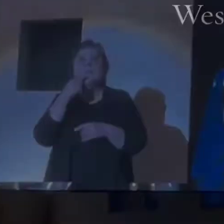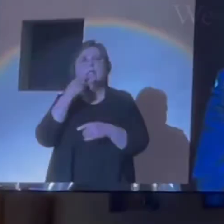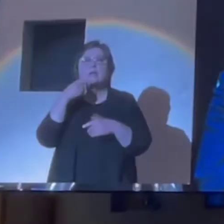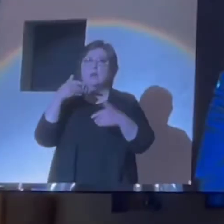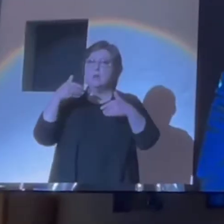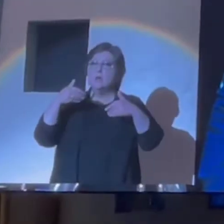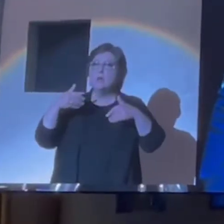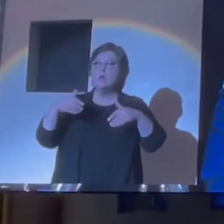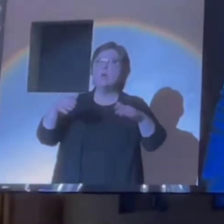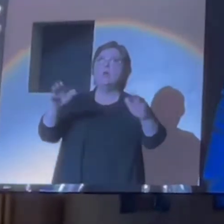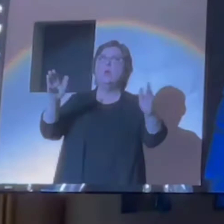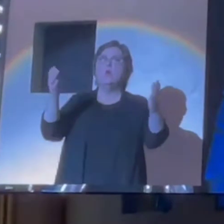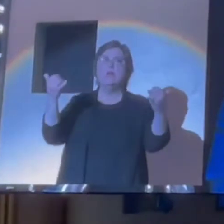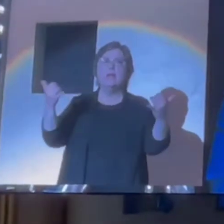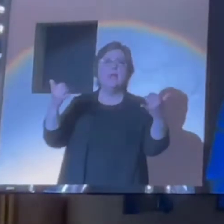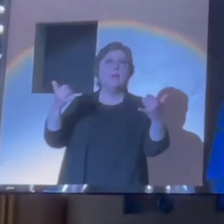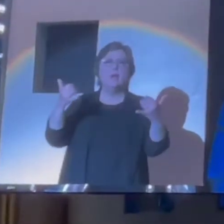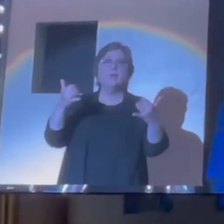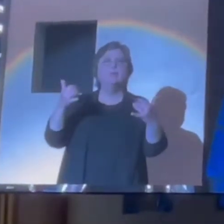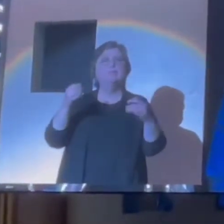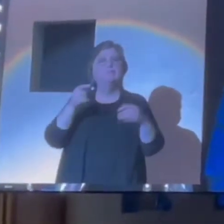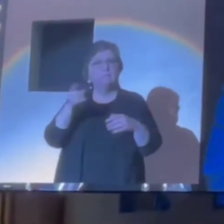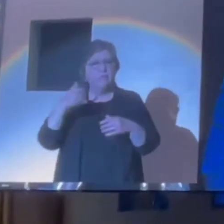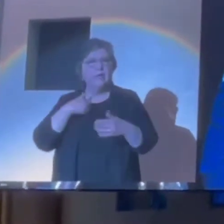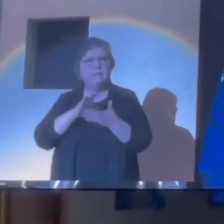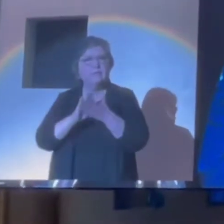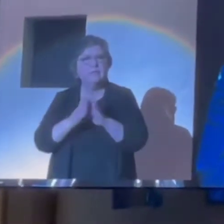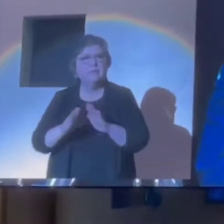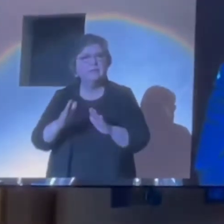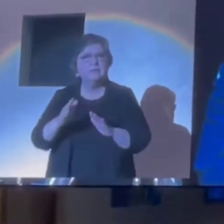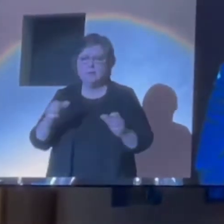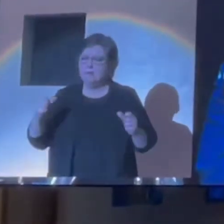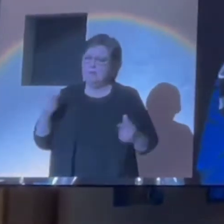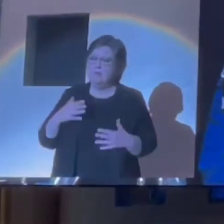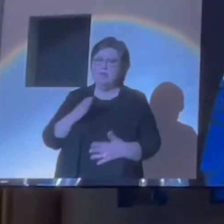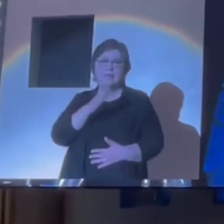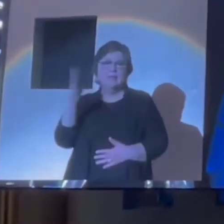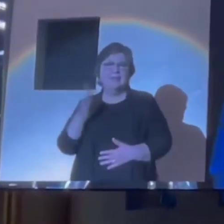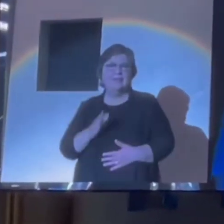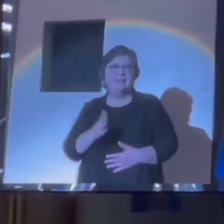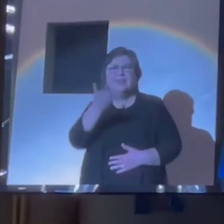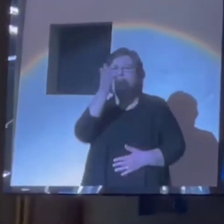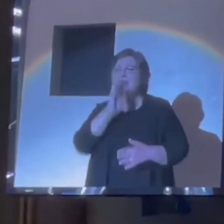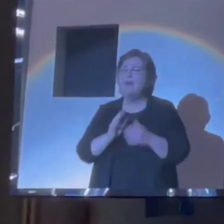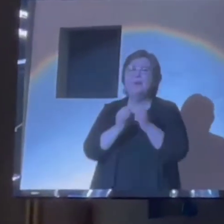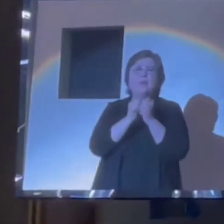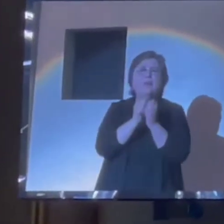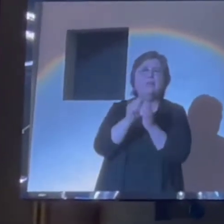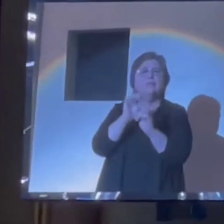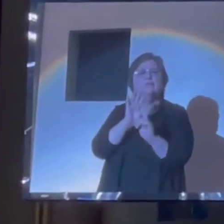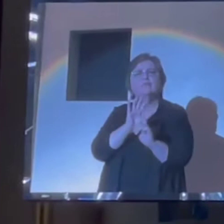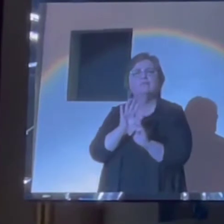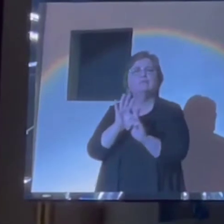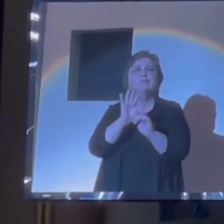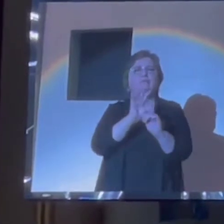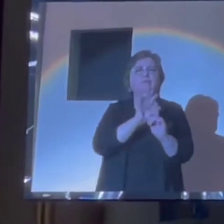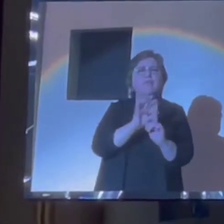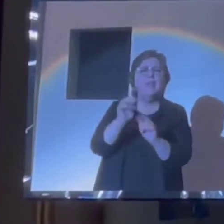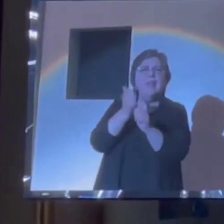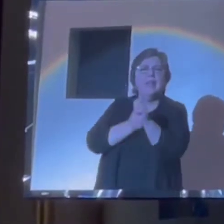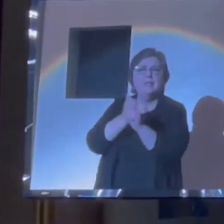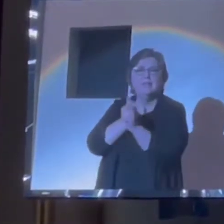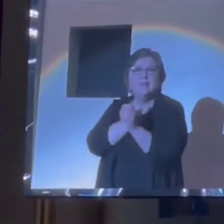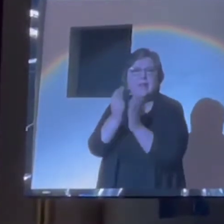Peace. Never be afraid. God will go with you each hour of every day. Go now in faith,